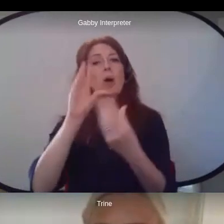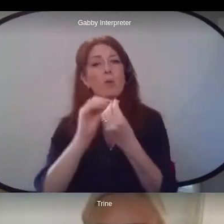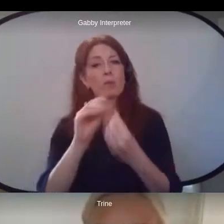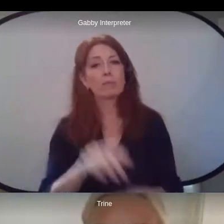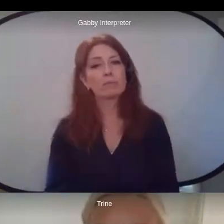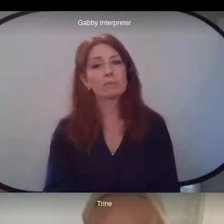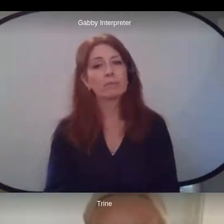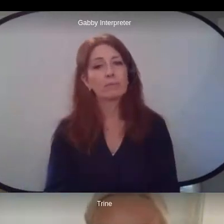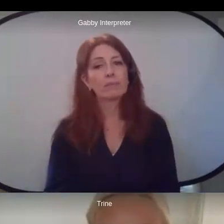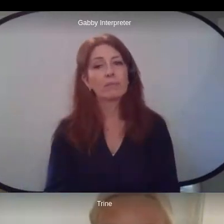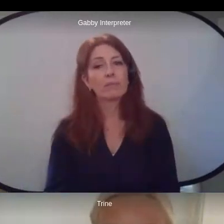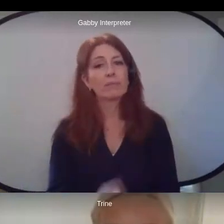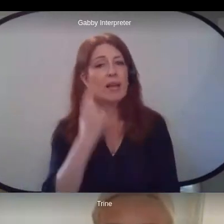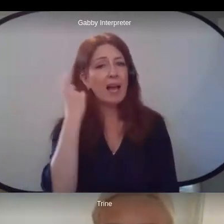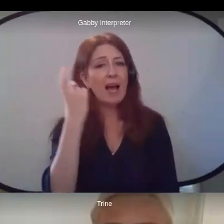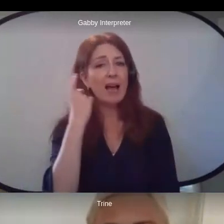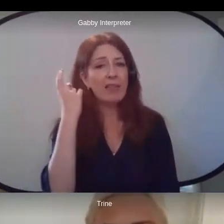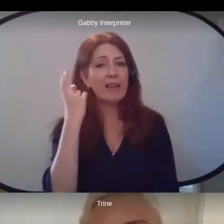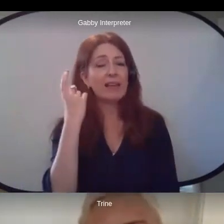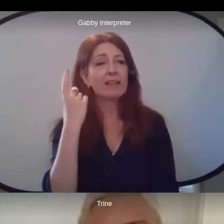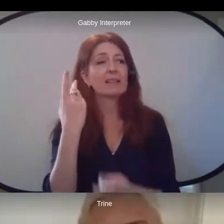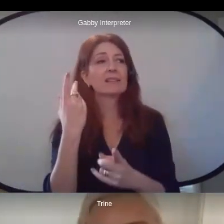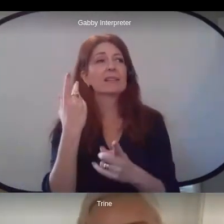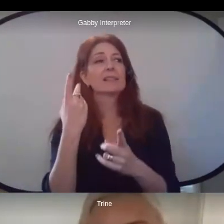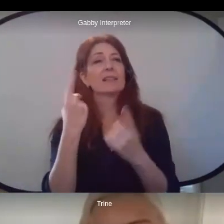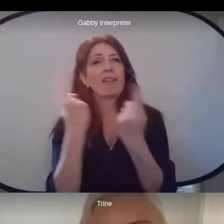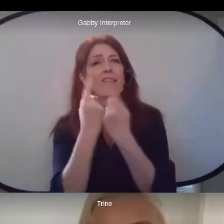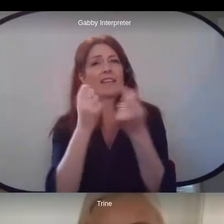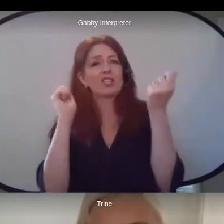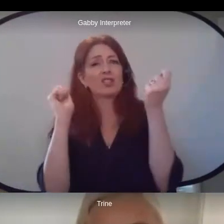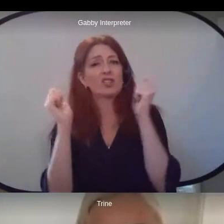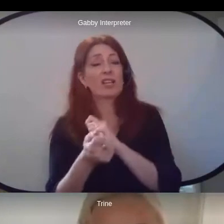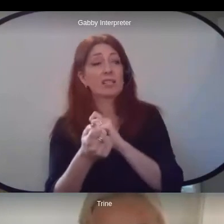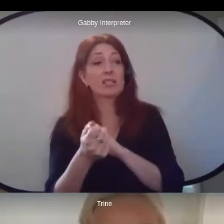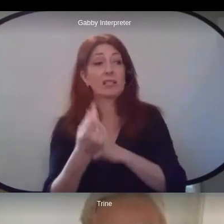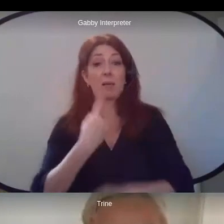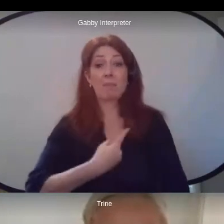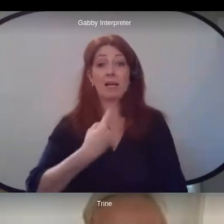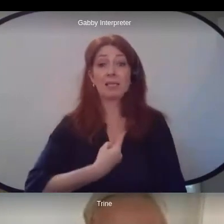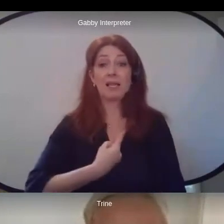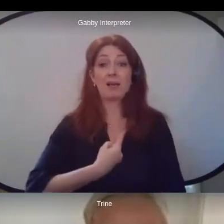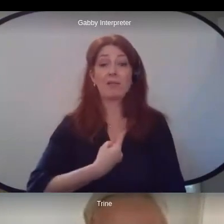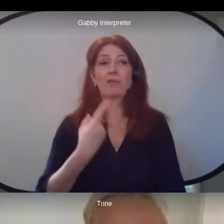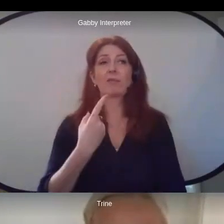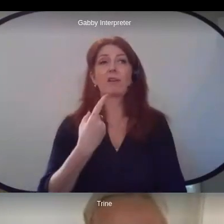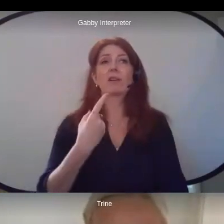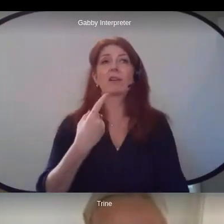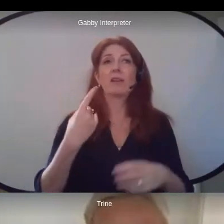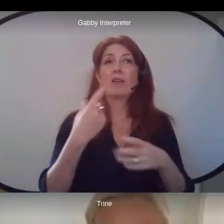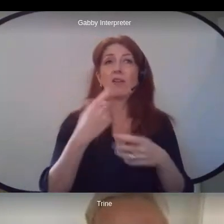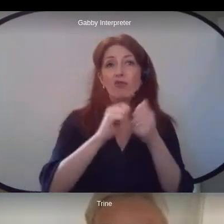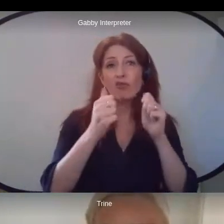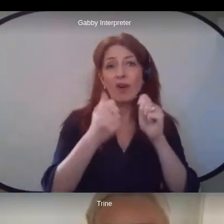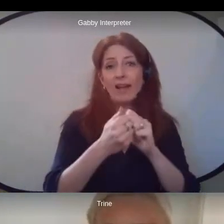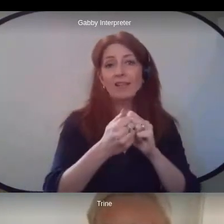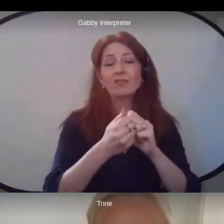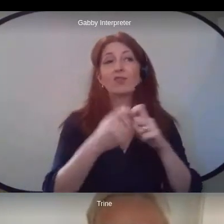at a tipping point, because a lot of, and it isn't, I've got friends who own boutique studios, and I've got friends who